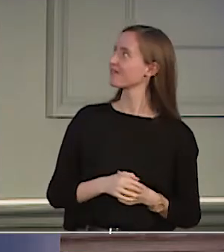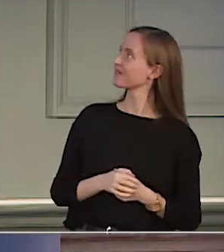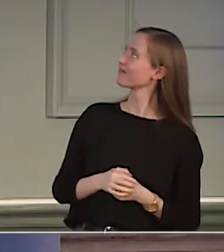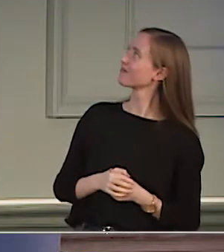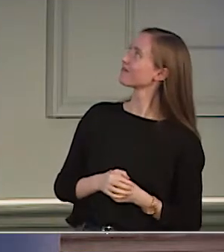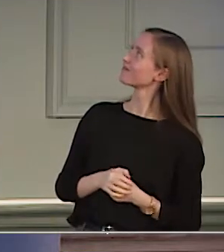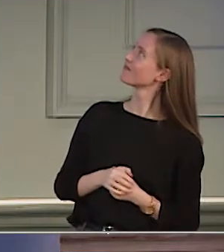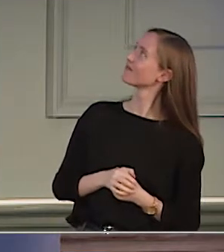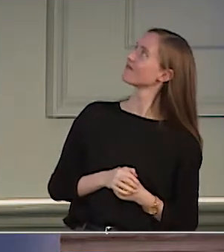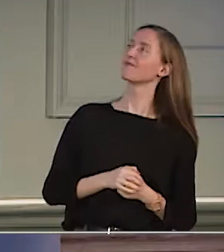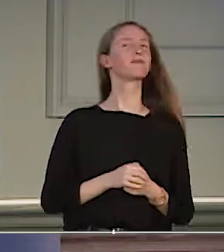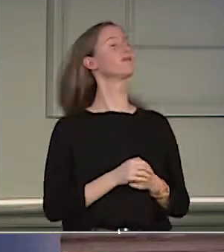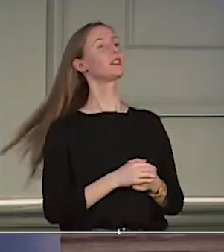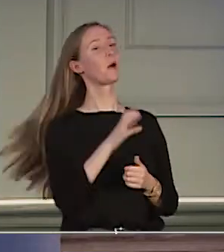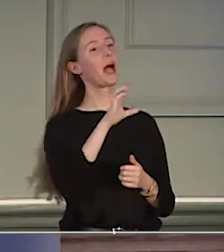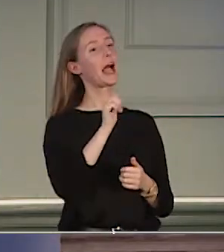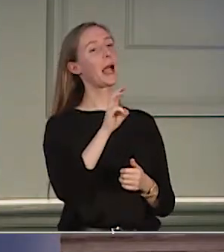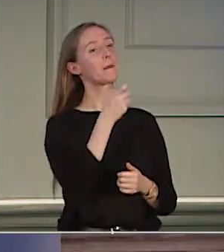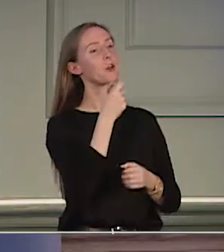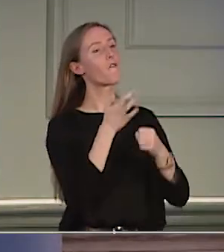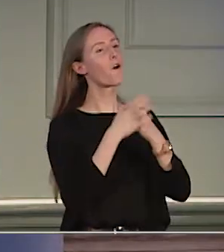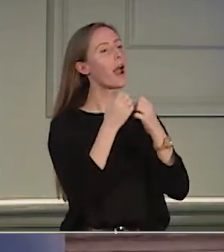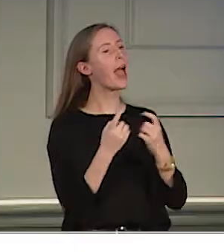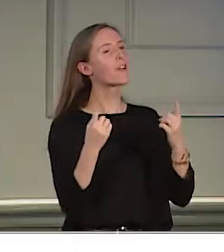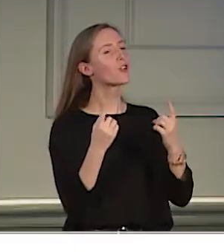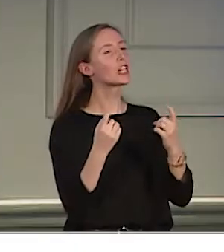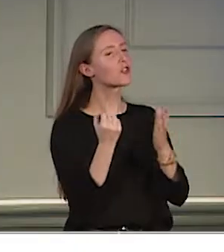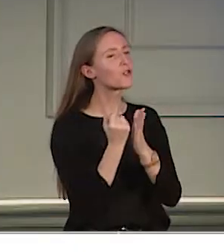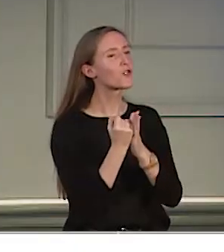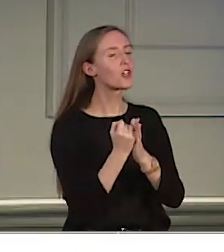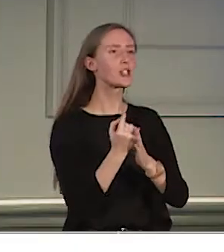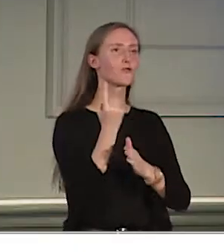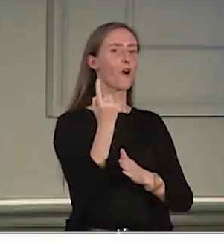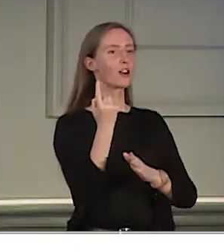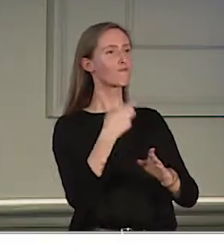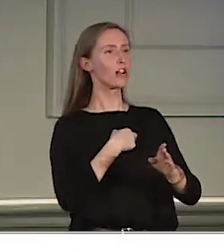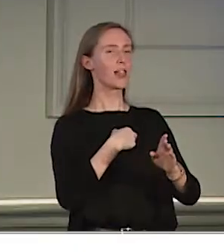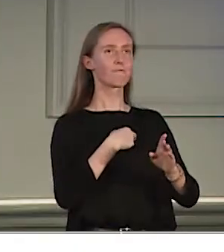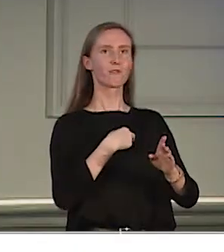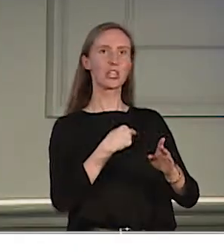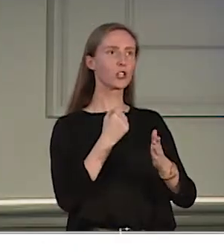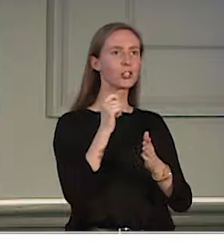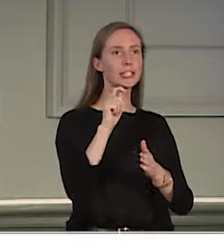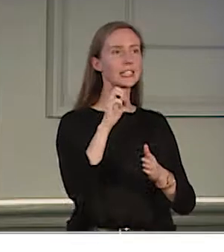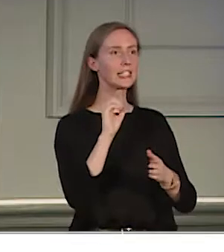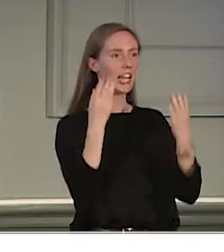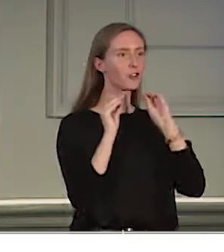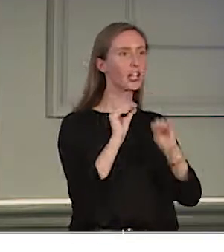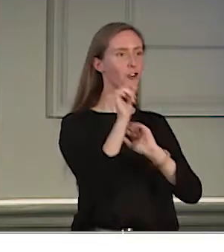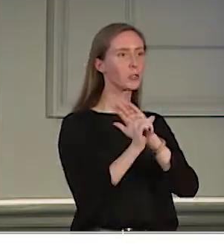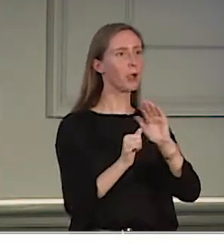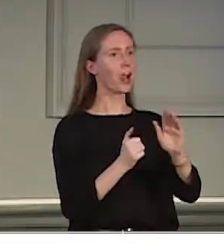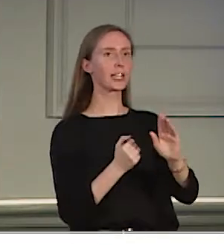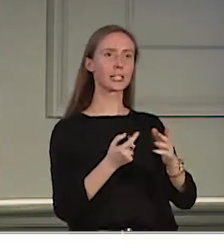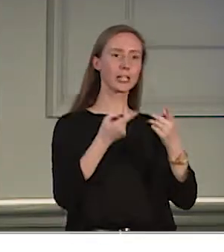So Capstone for every student, this is one of the rallying cries of the Trinity Education experience. We're very passionate about the